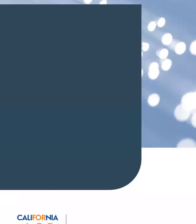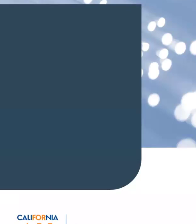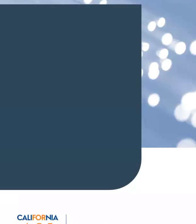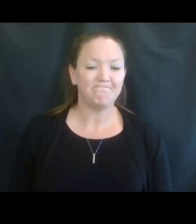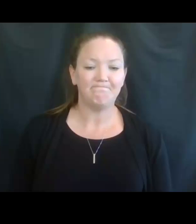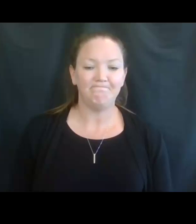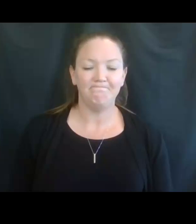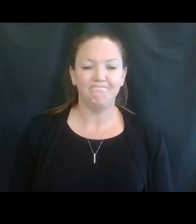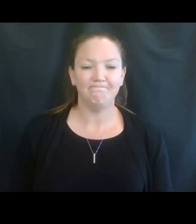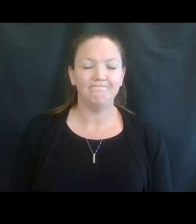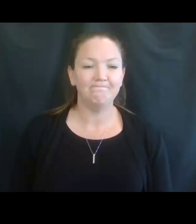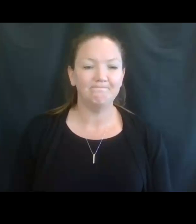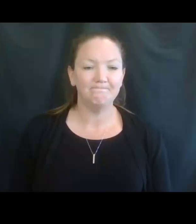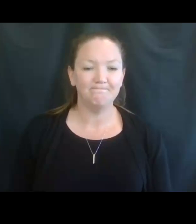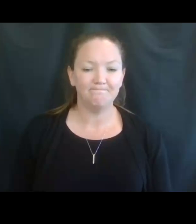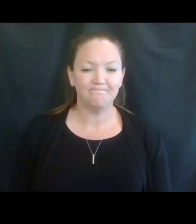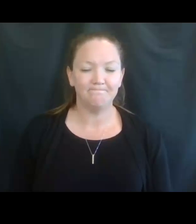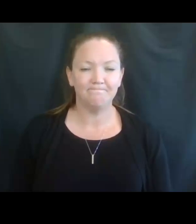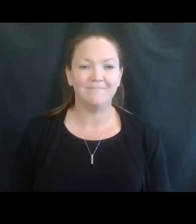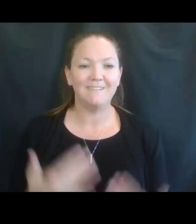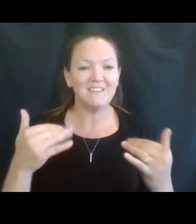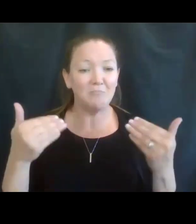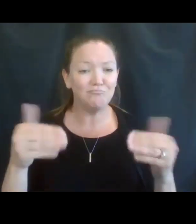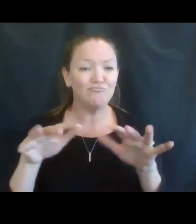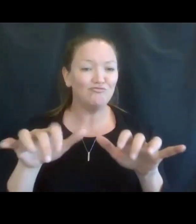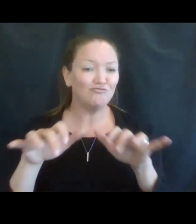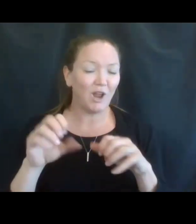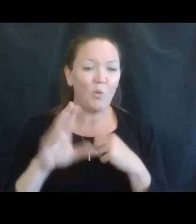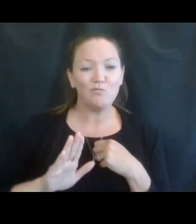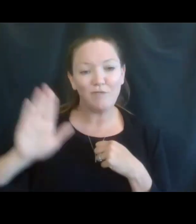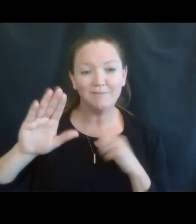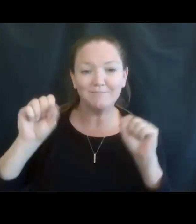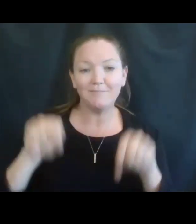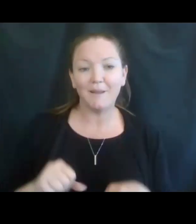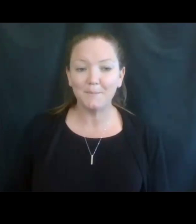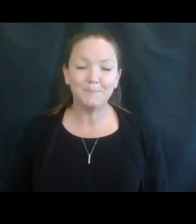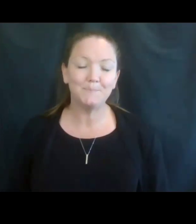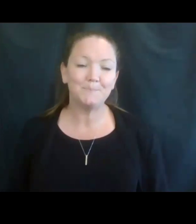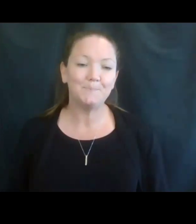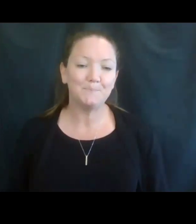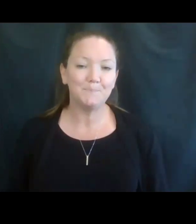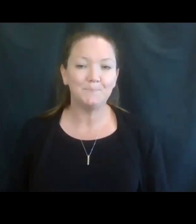Giving folks a few seconds to type in the chat or raise their hand.